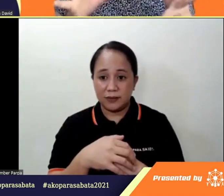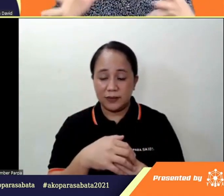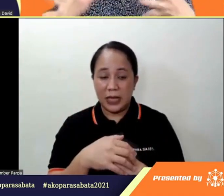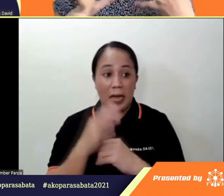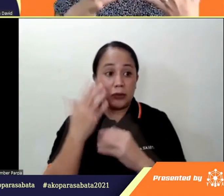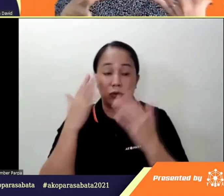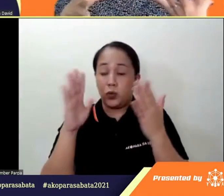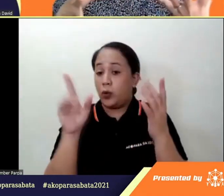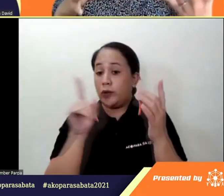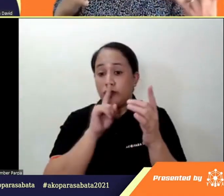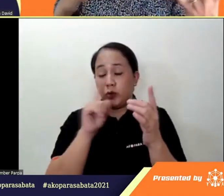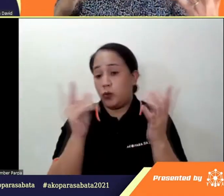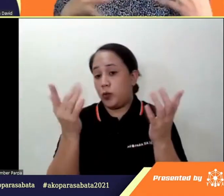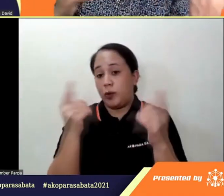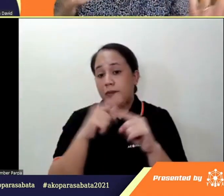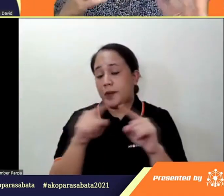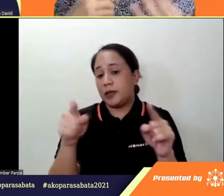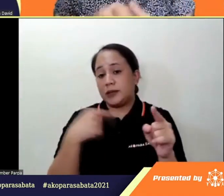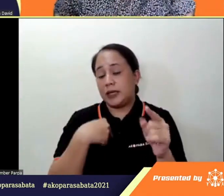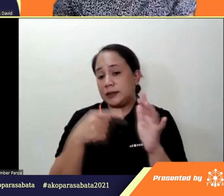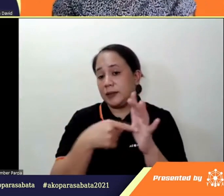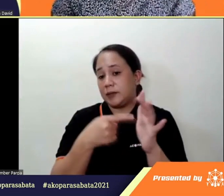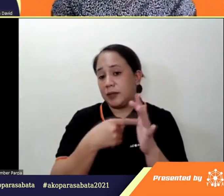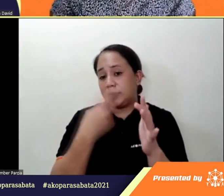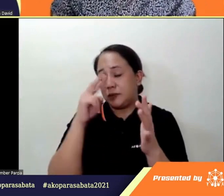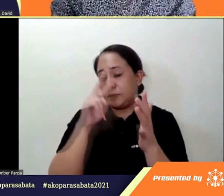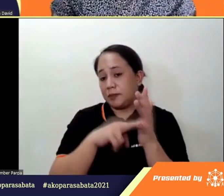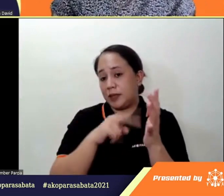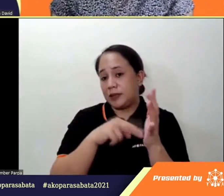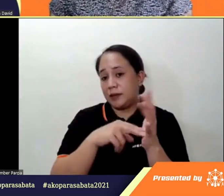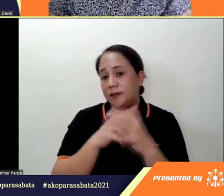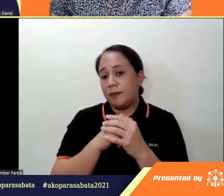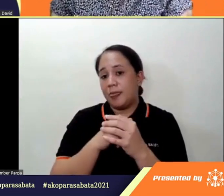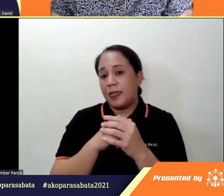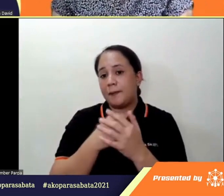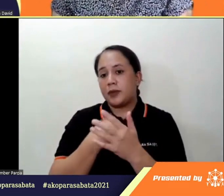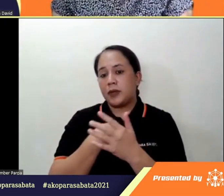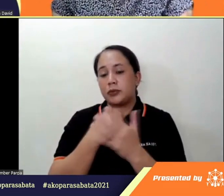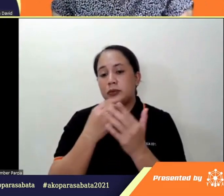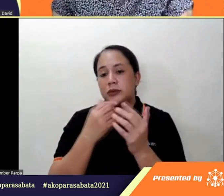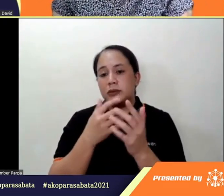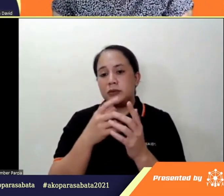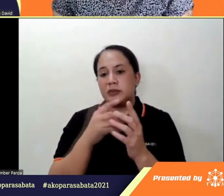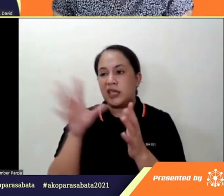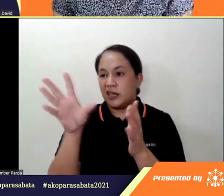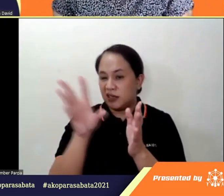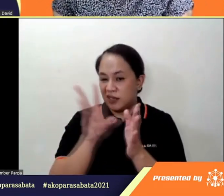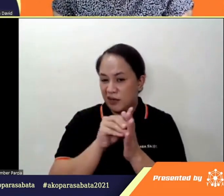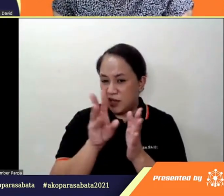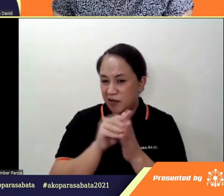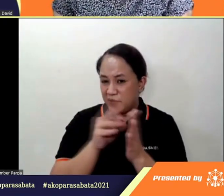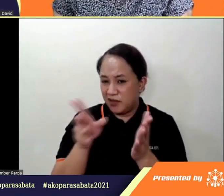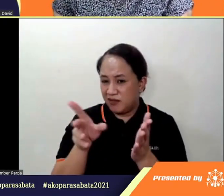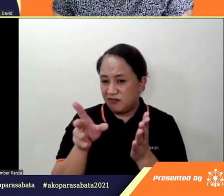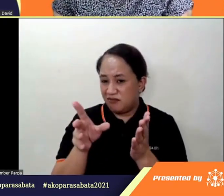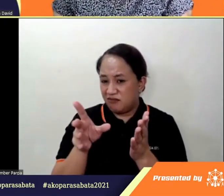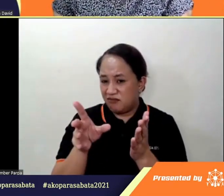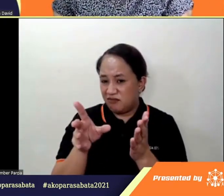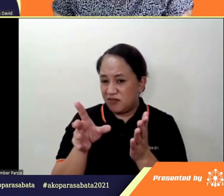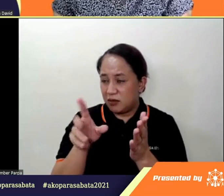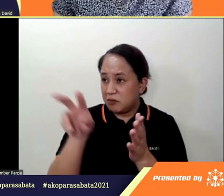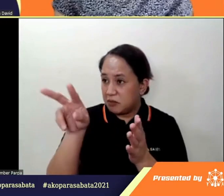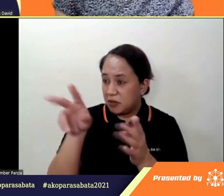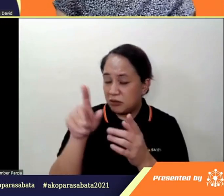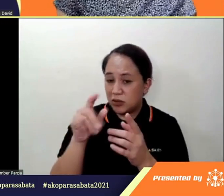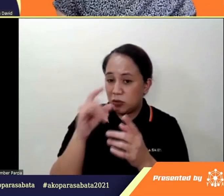alam kung totoo to, pero minsan may nababasa ako na parang baka ginagaya nila Yeah. yung nakikita nila